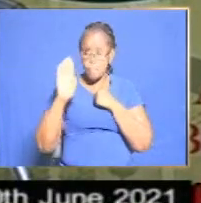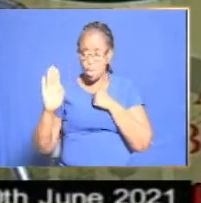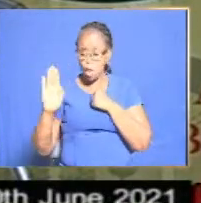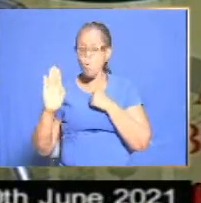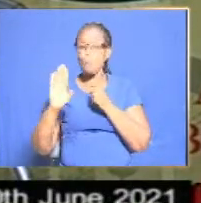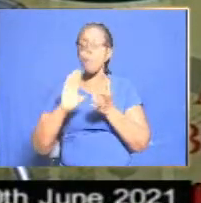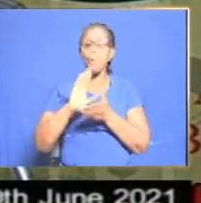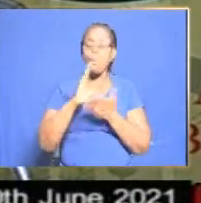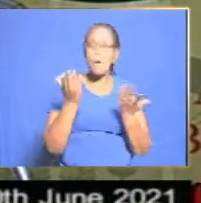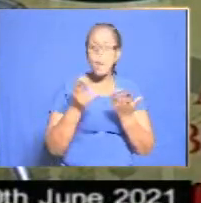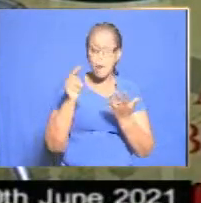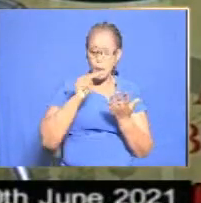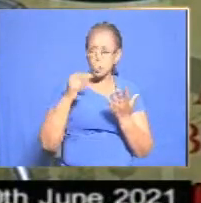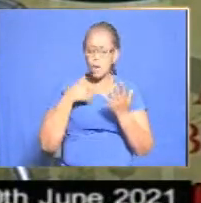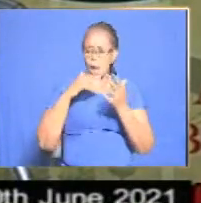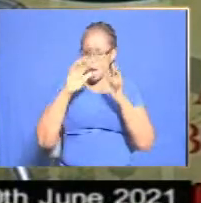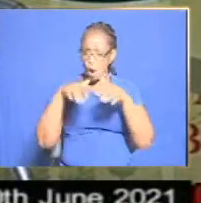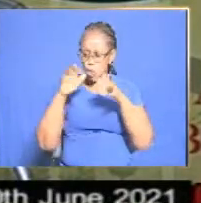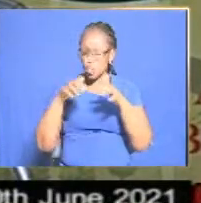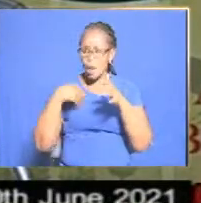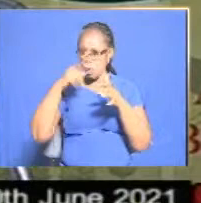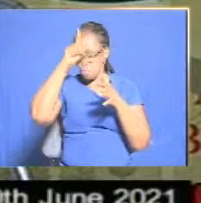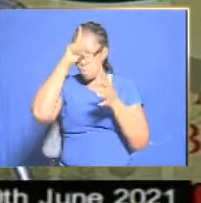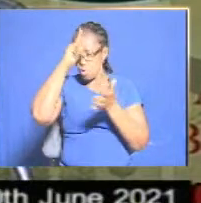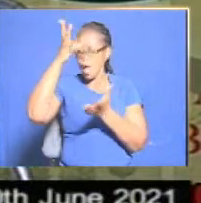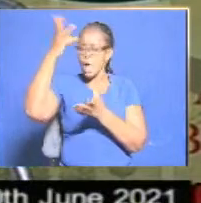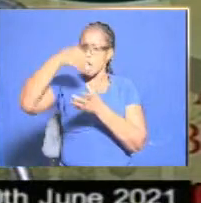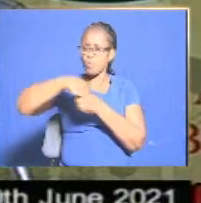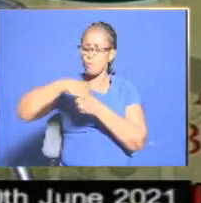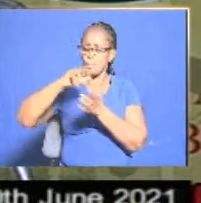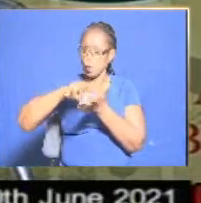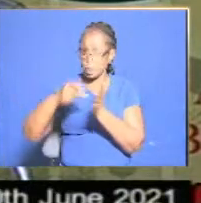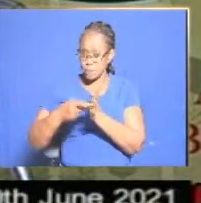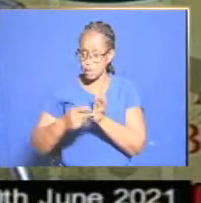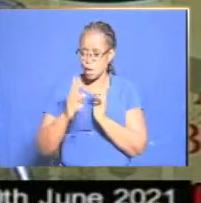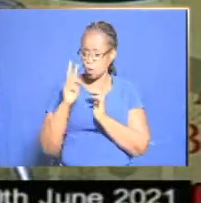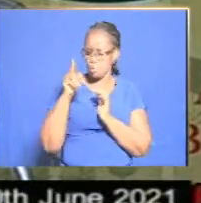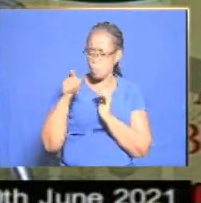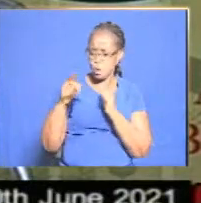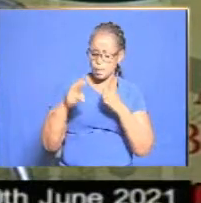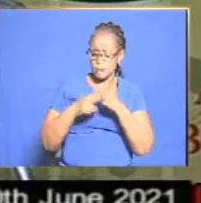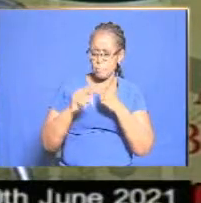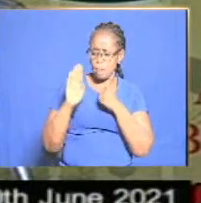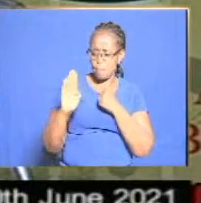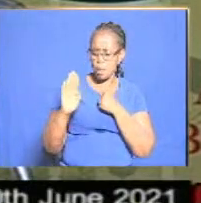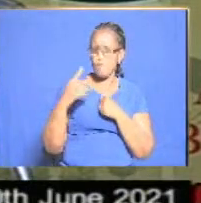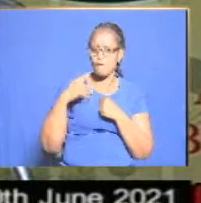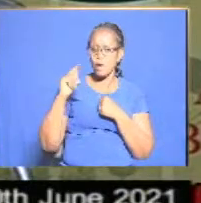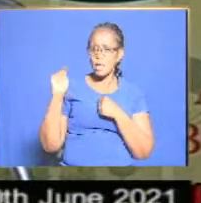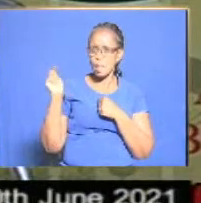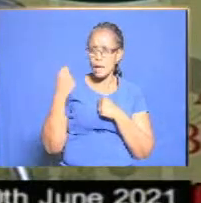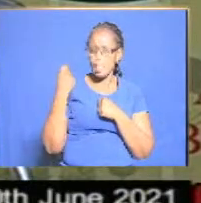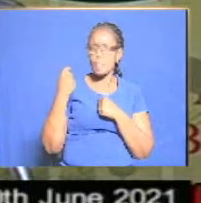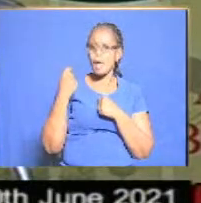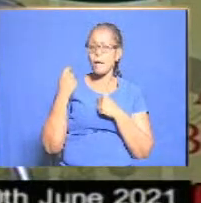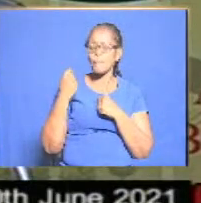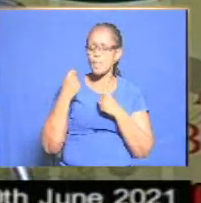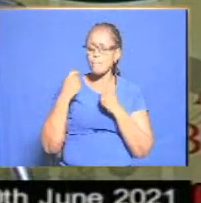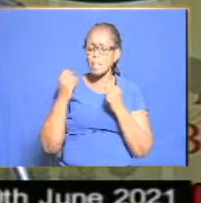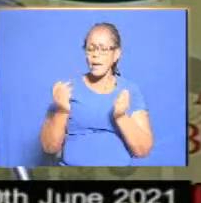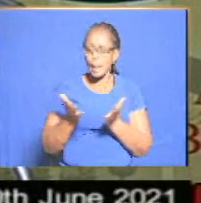National Agricultural and Rural Inclusivity Project, ₱2.7 billion for the Kenya Cereal Enhancement